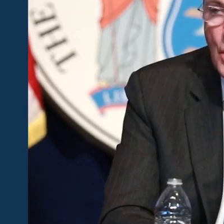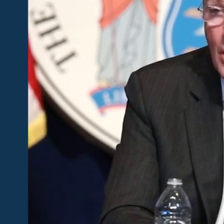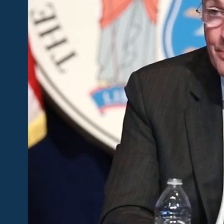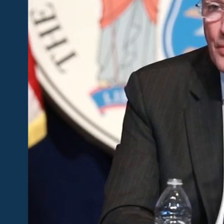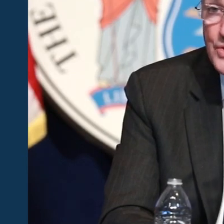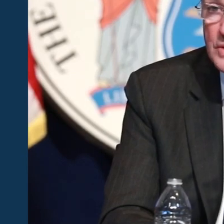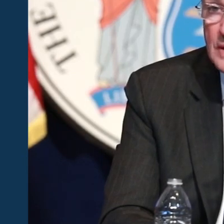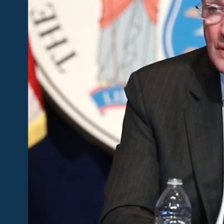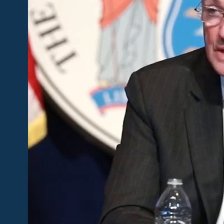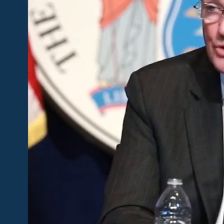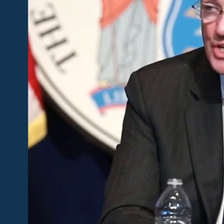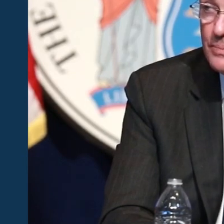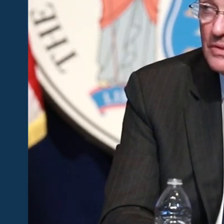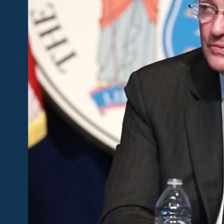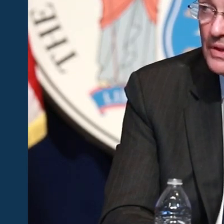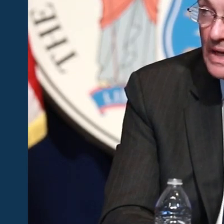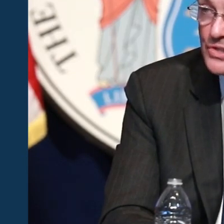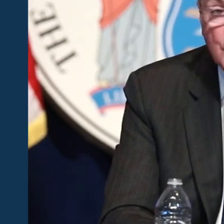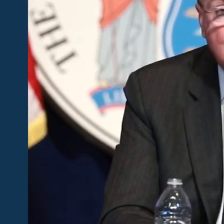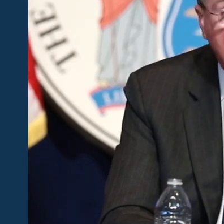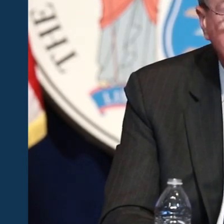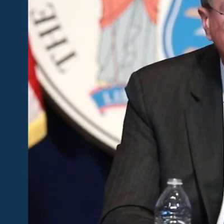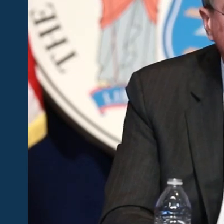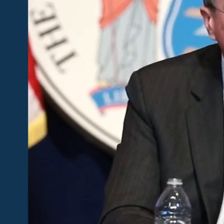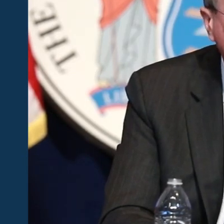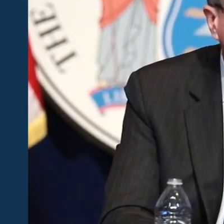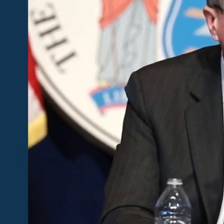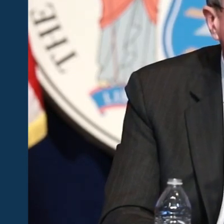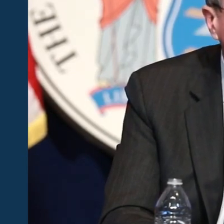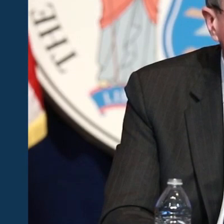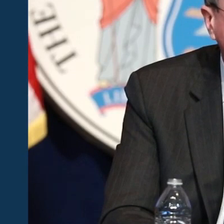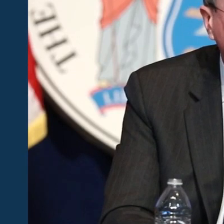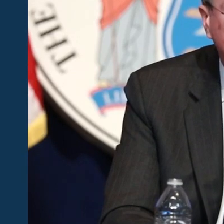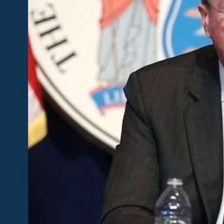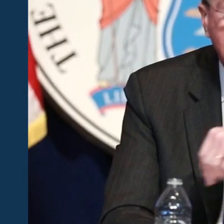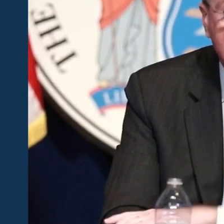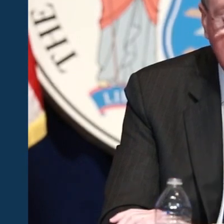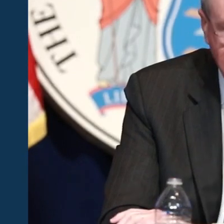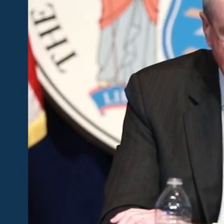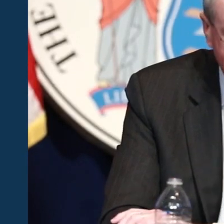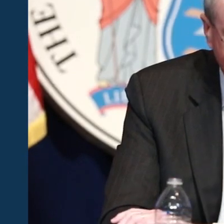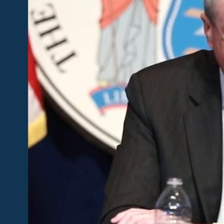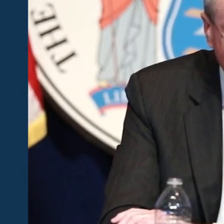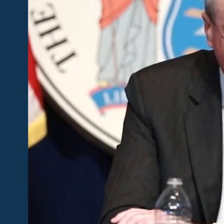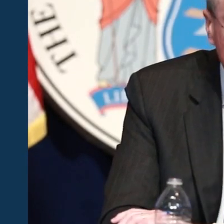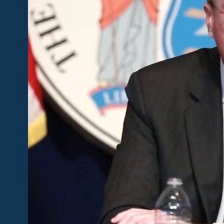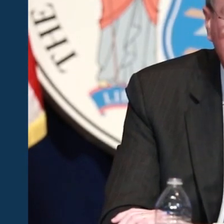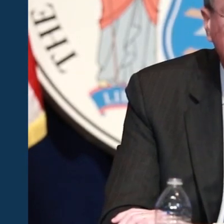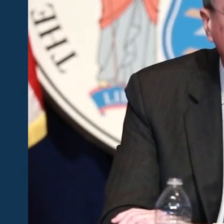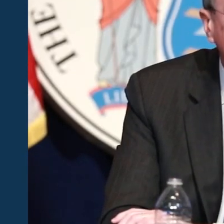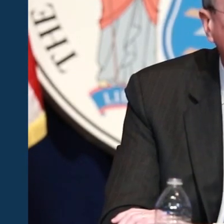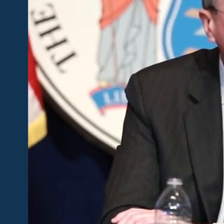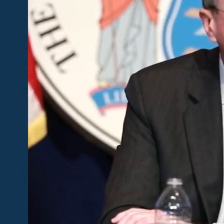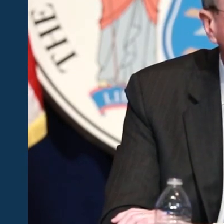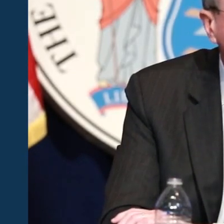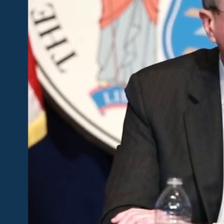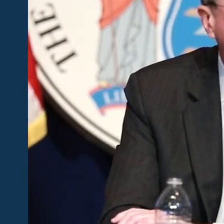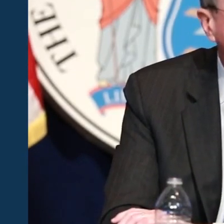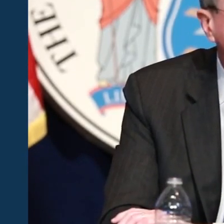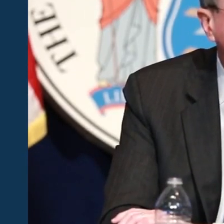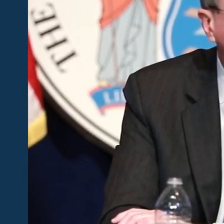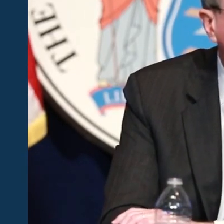support, cooperation, and the leadership of the legislature. It means a lot, particularly in a crisis like this. And secondly, they're passing